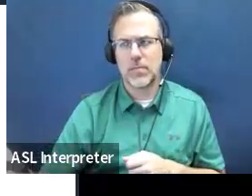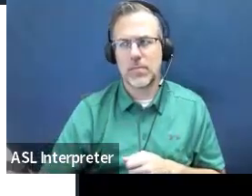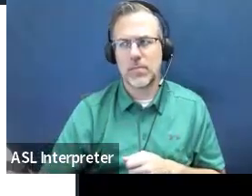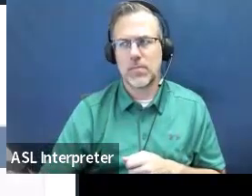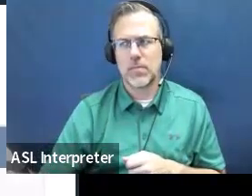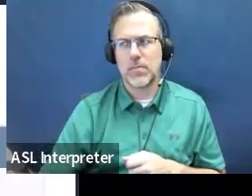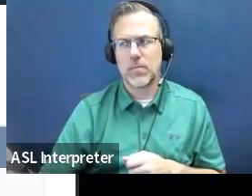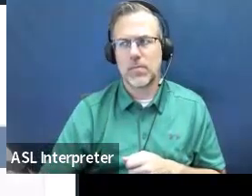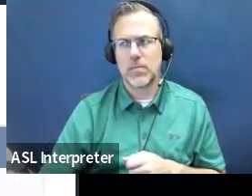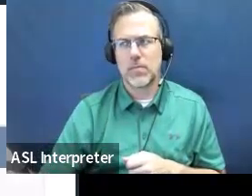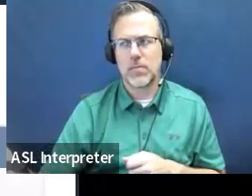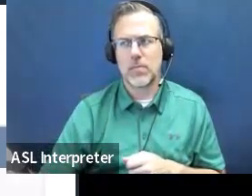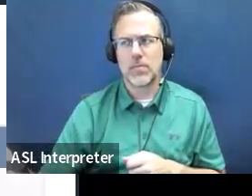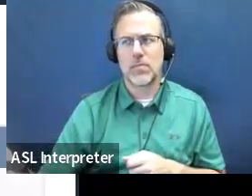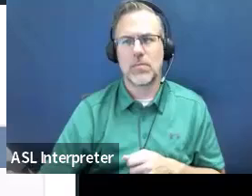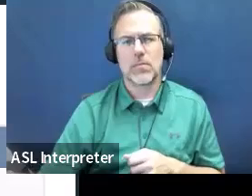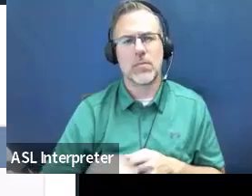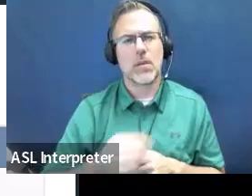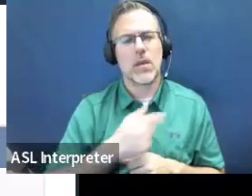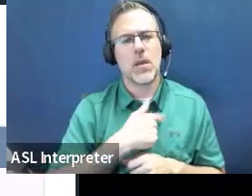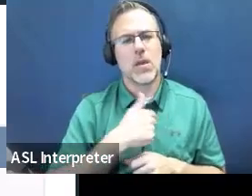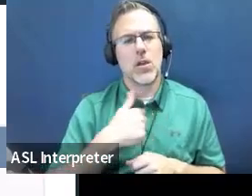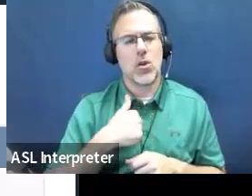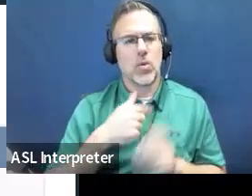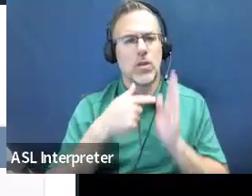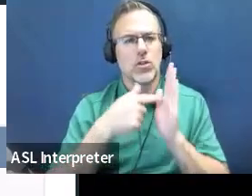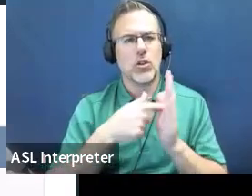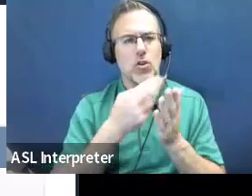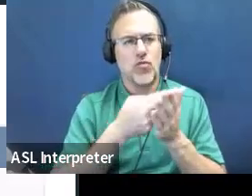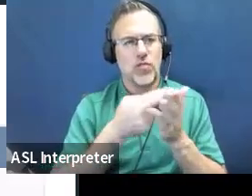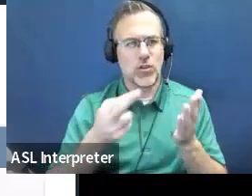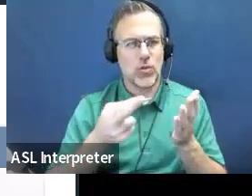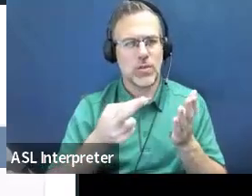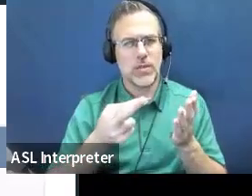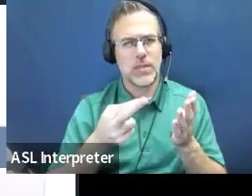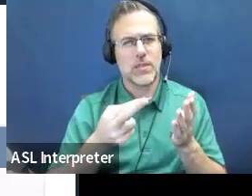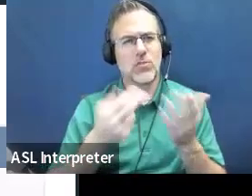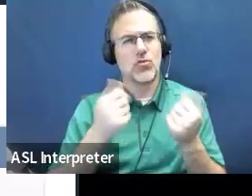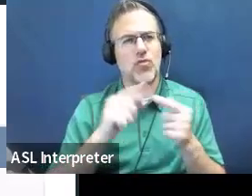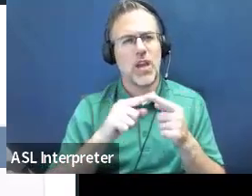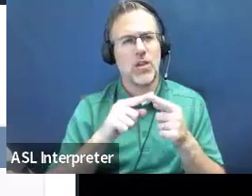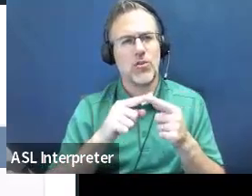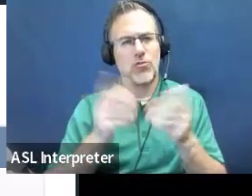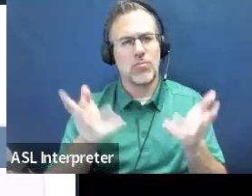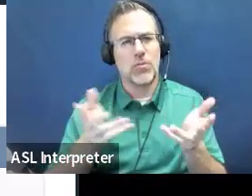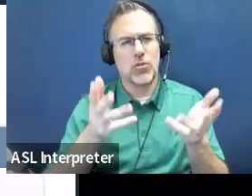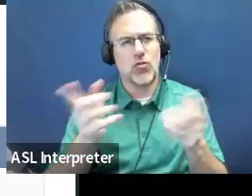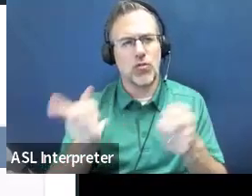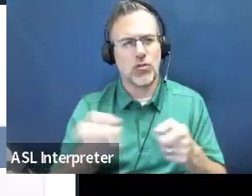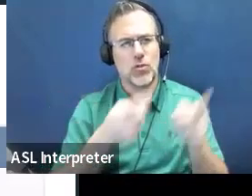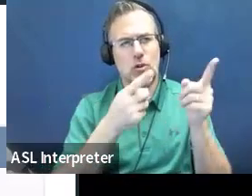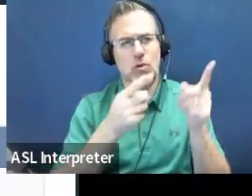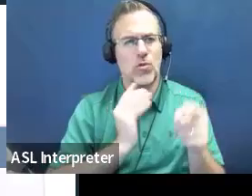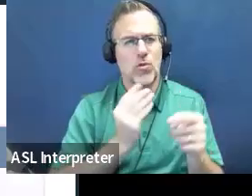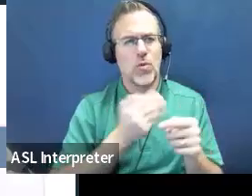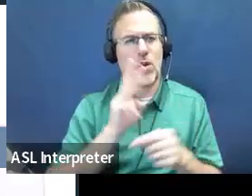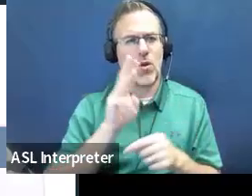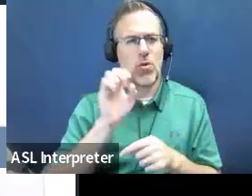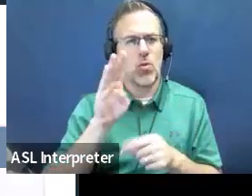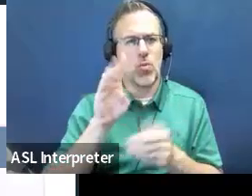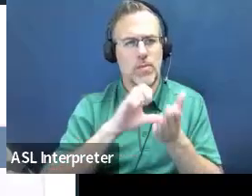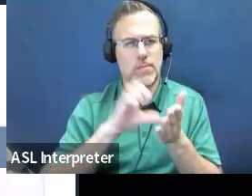share. We've had to go to more of our webpage links because